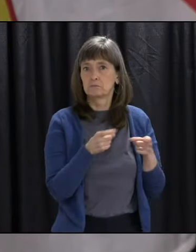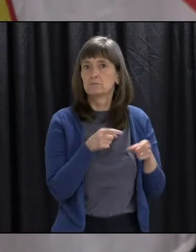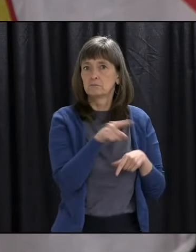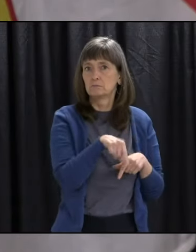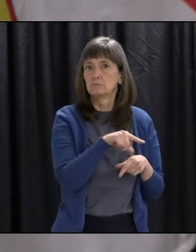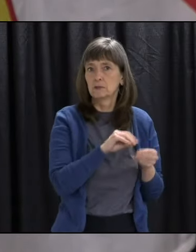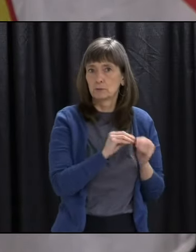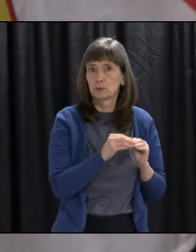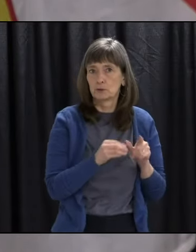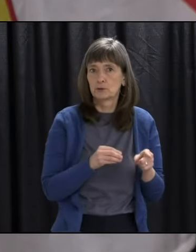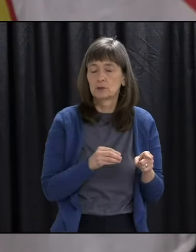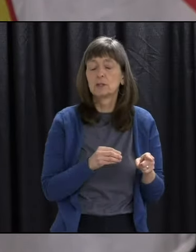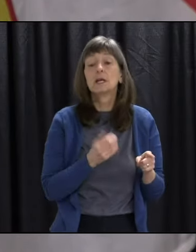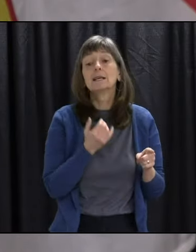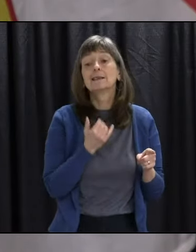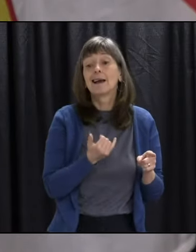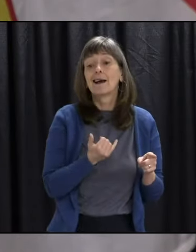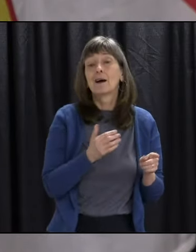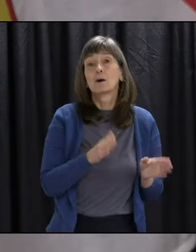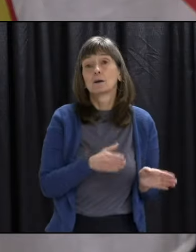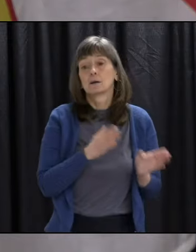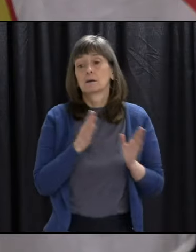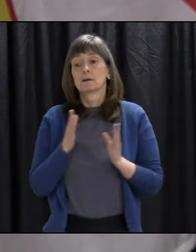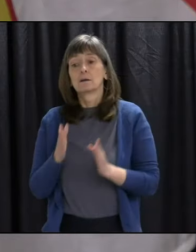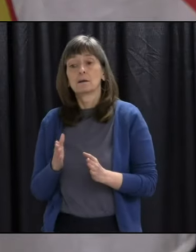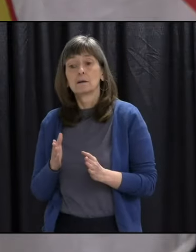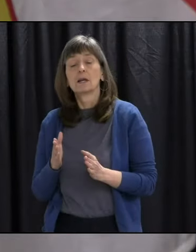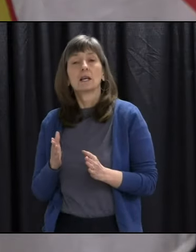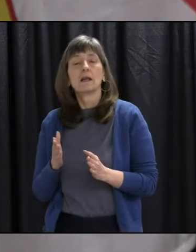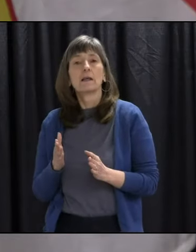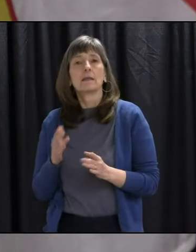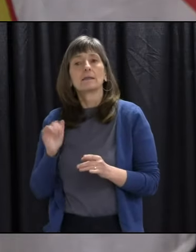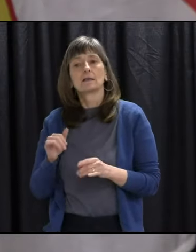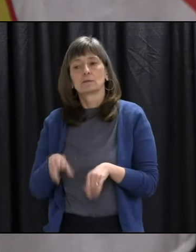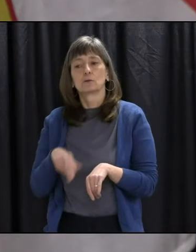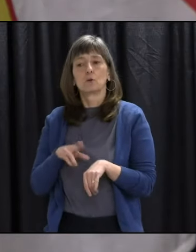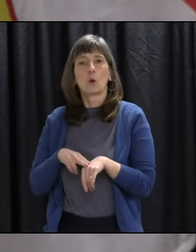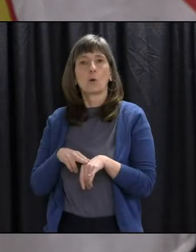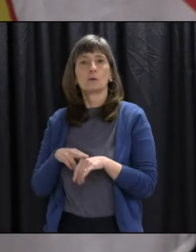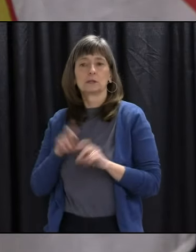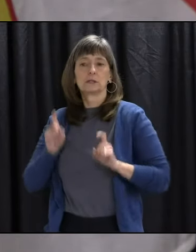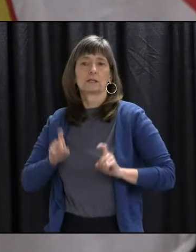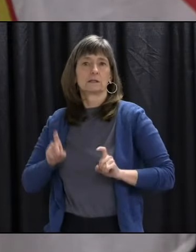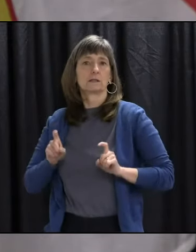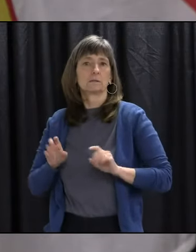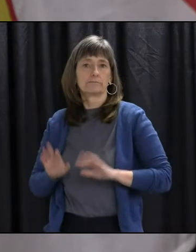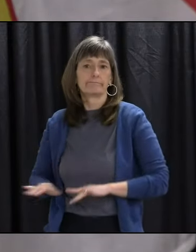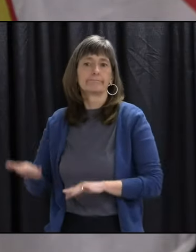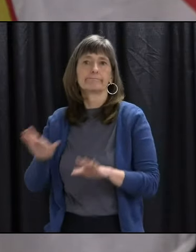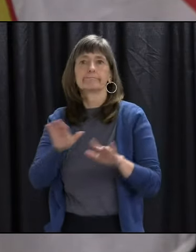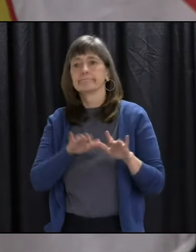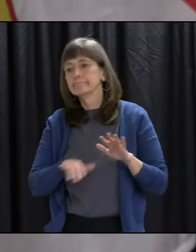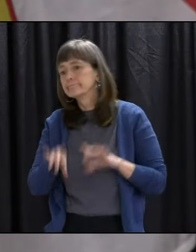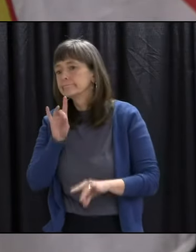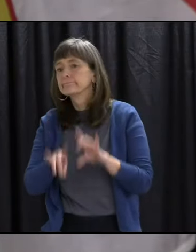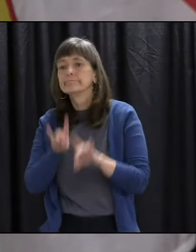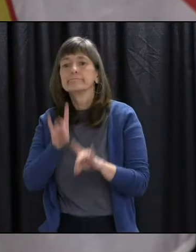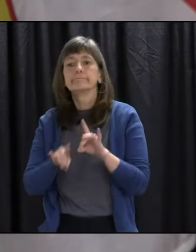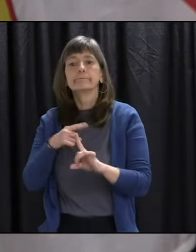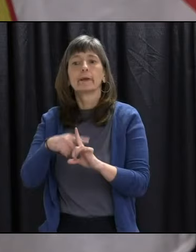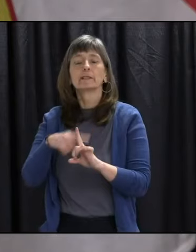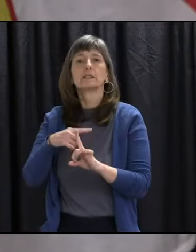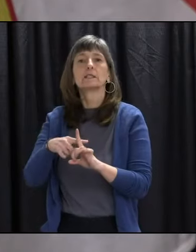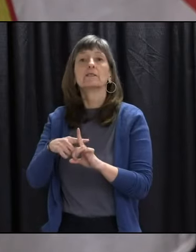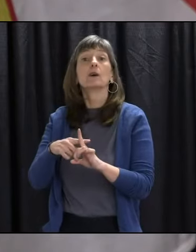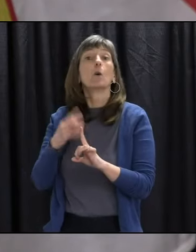control. So what we're seeing now is just a baseline level of testing and positive cases as a